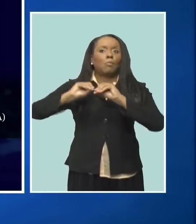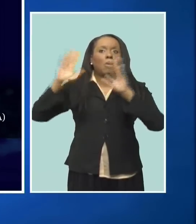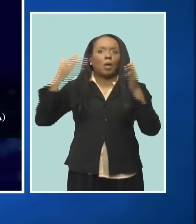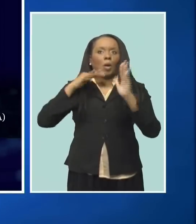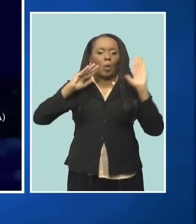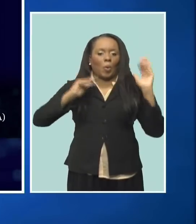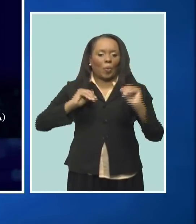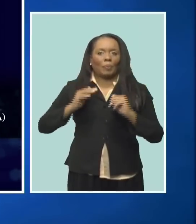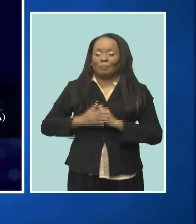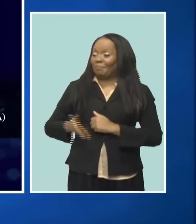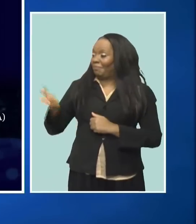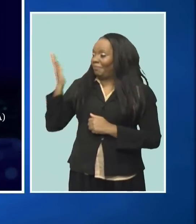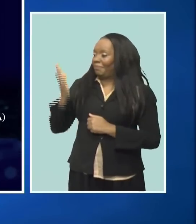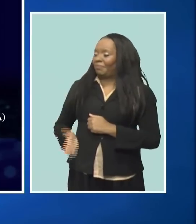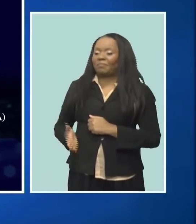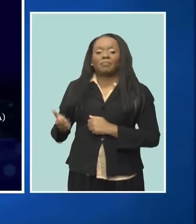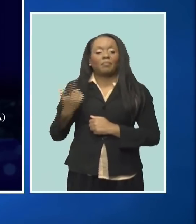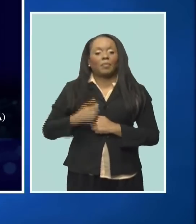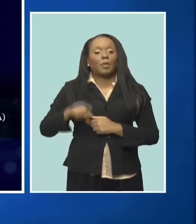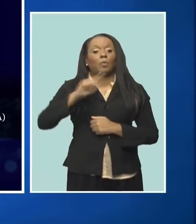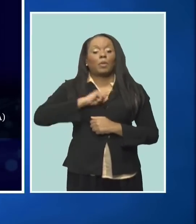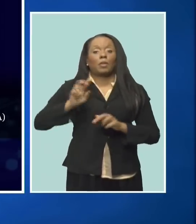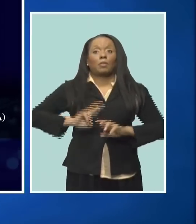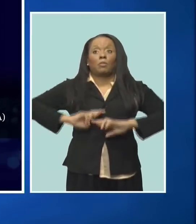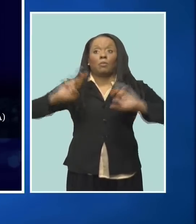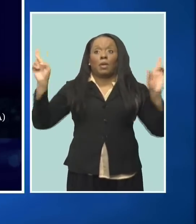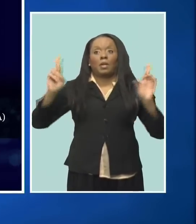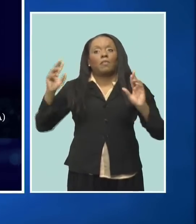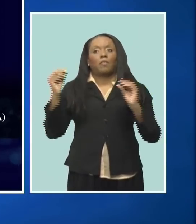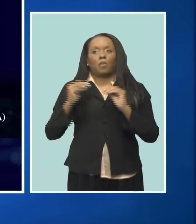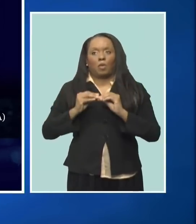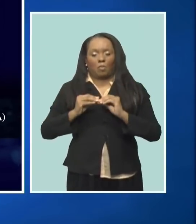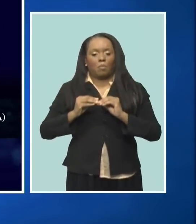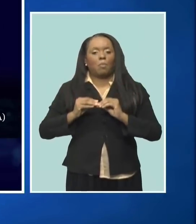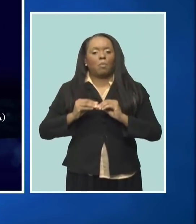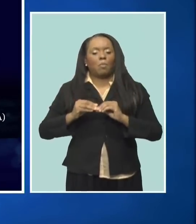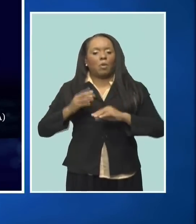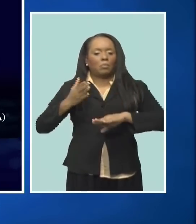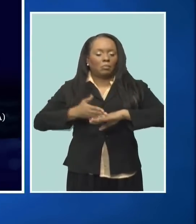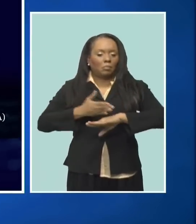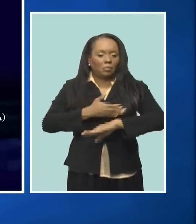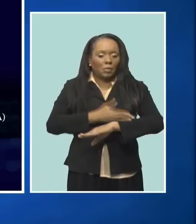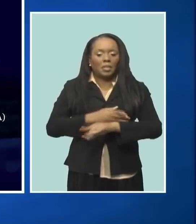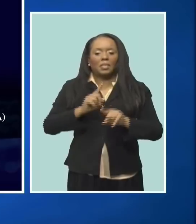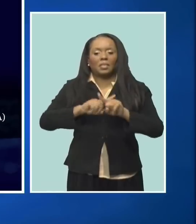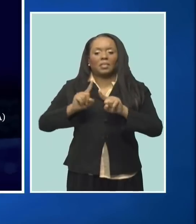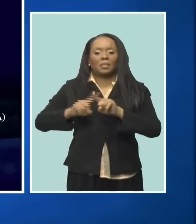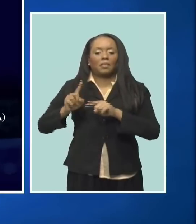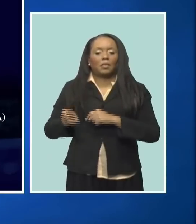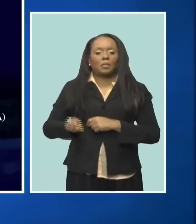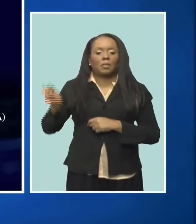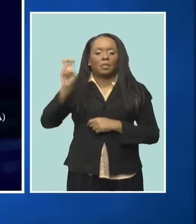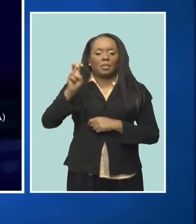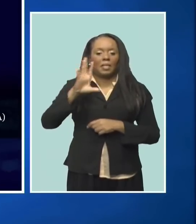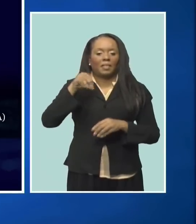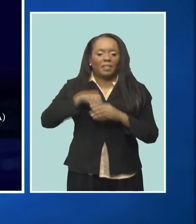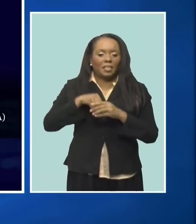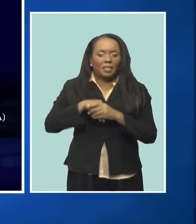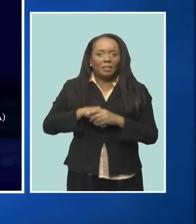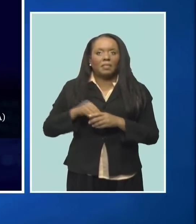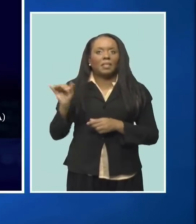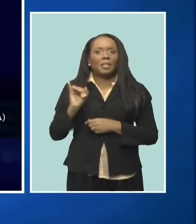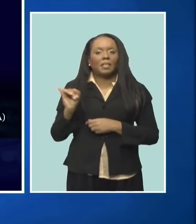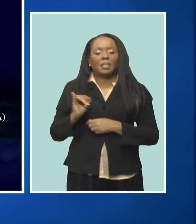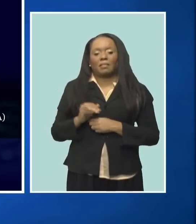is poised for more expansion as various tourism investments, including the Intercontinental Hotels